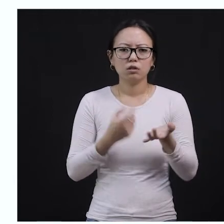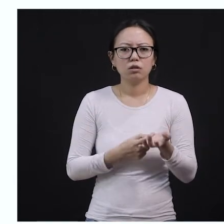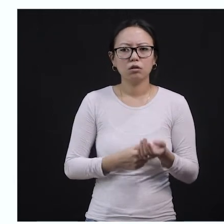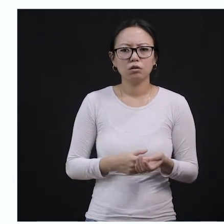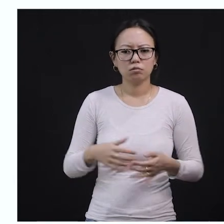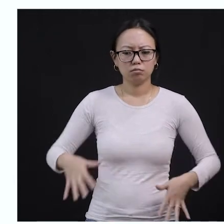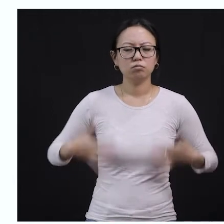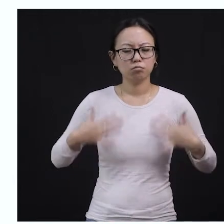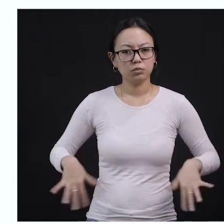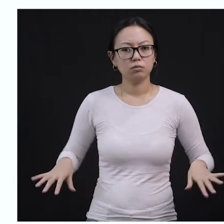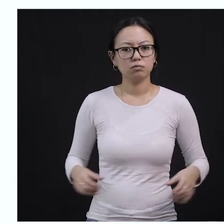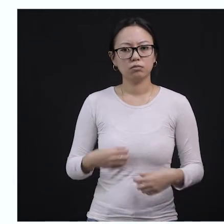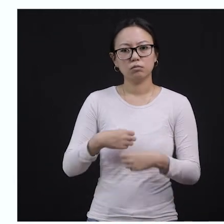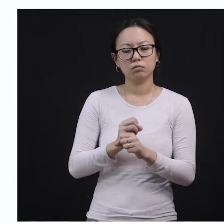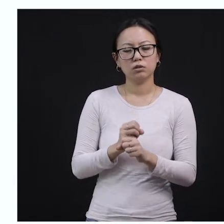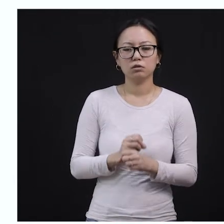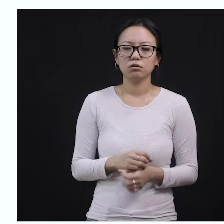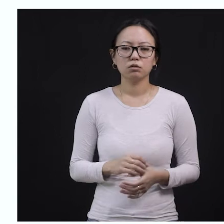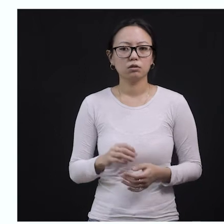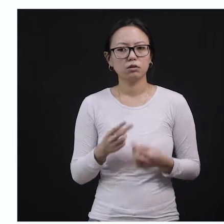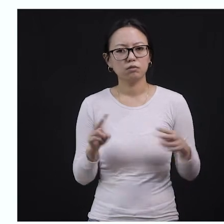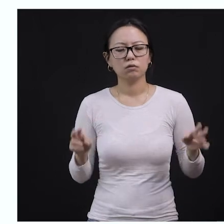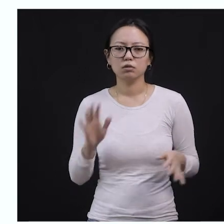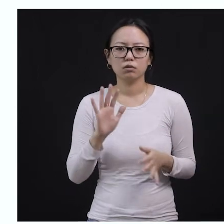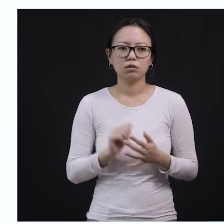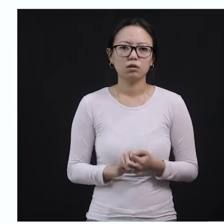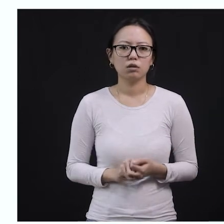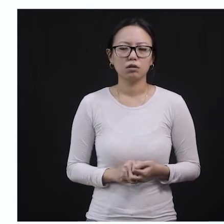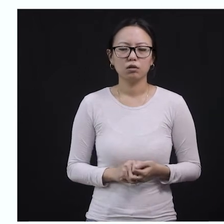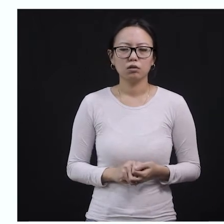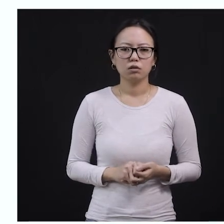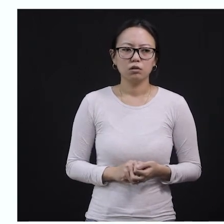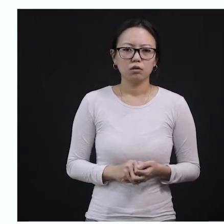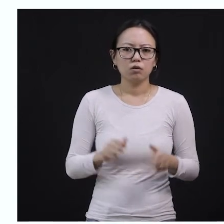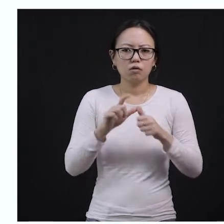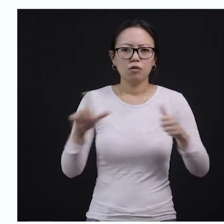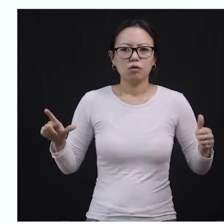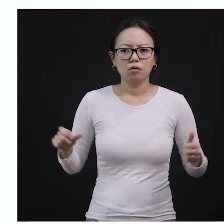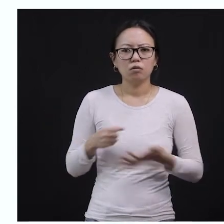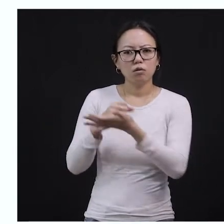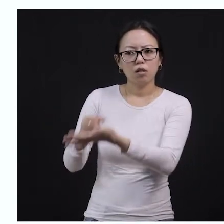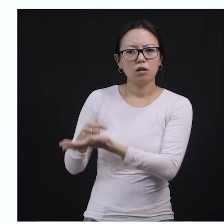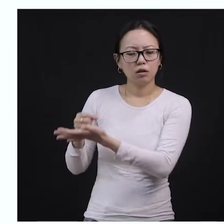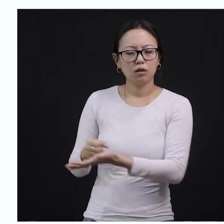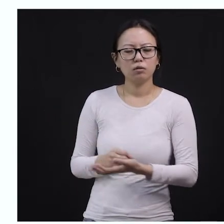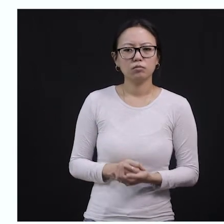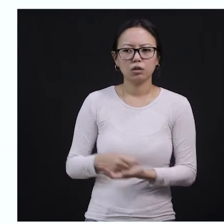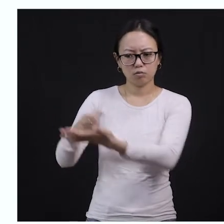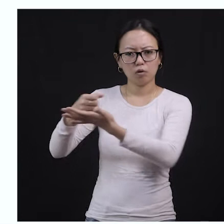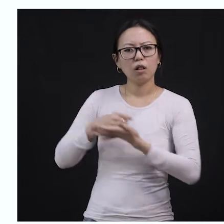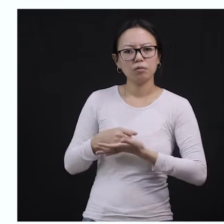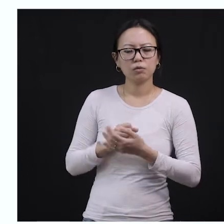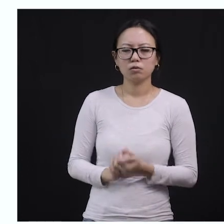up, or we need to help one another in keeping one another strong, all right? So for disaster